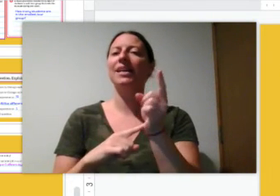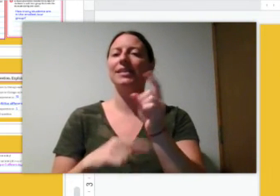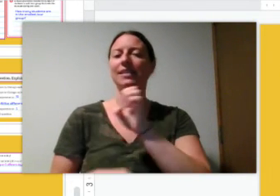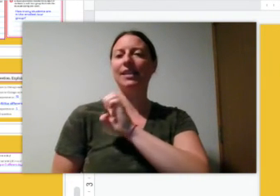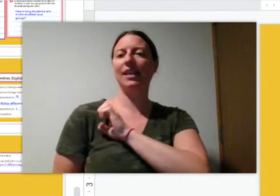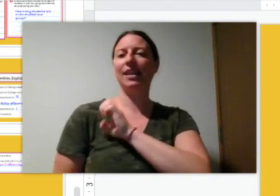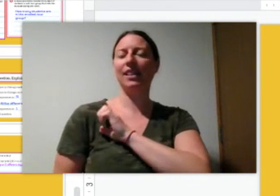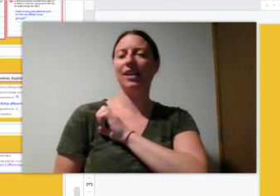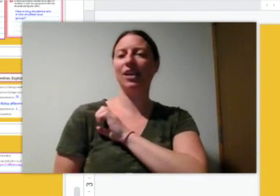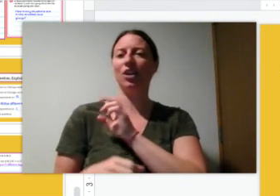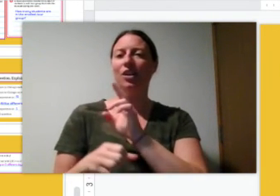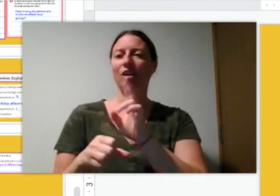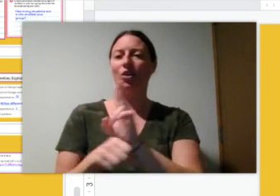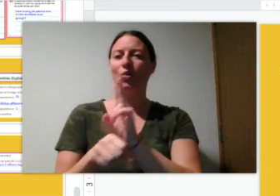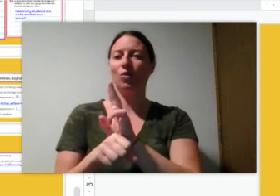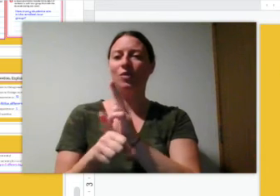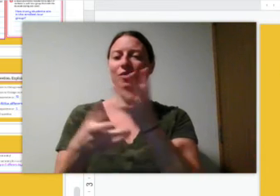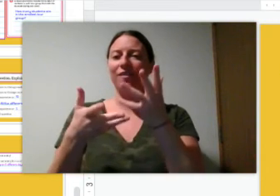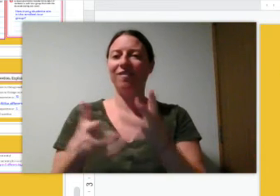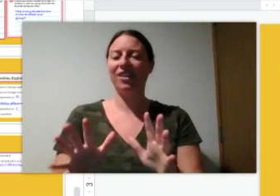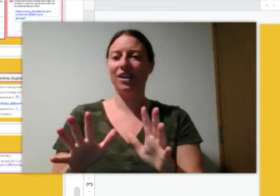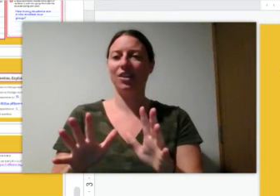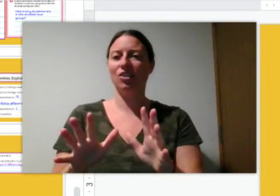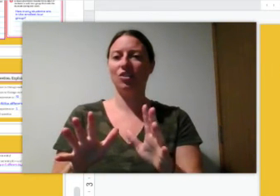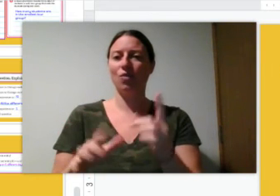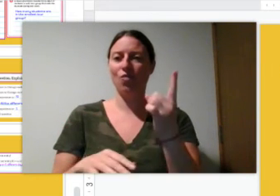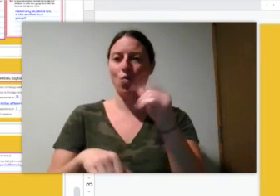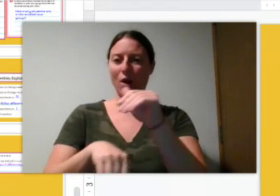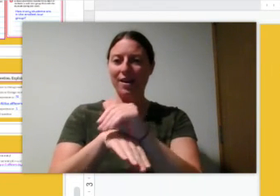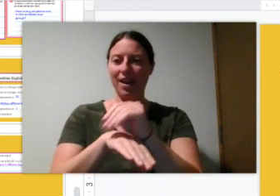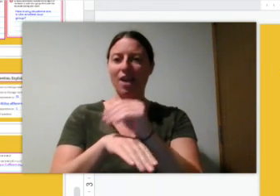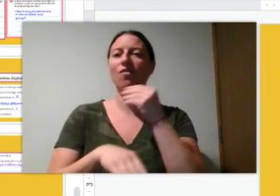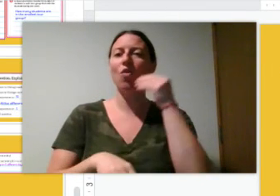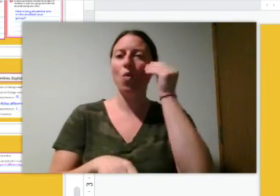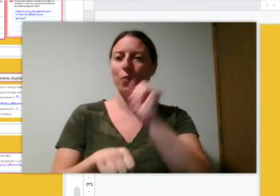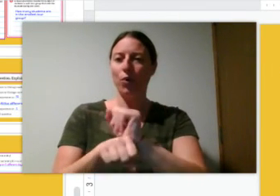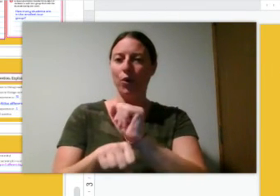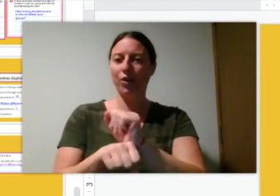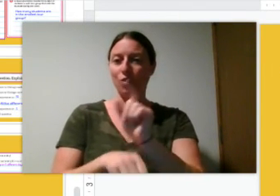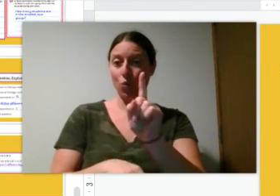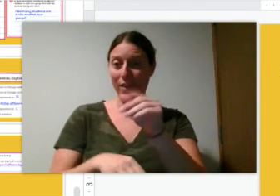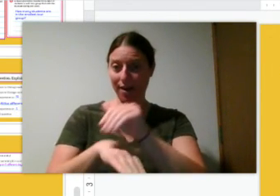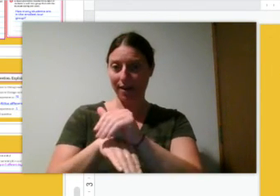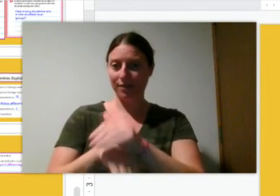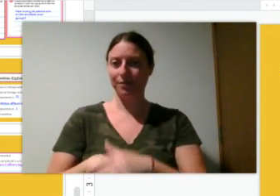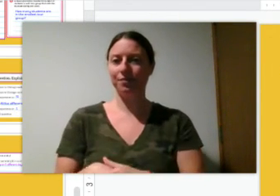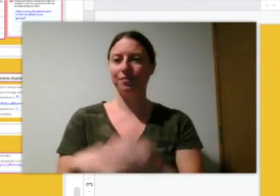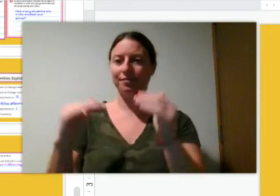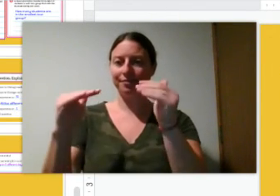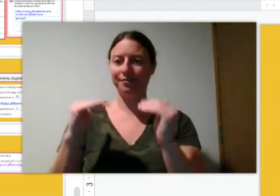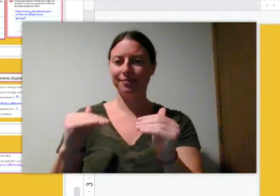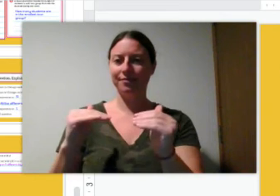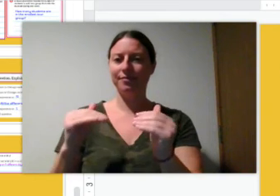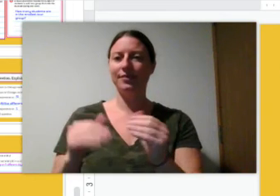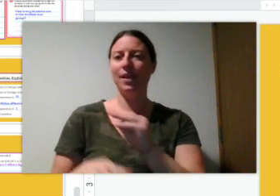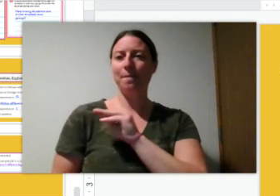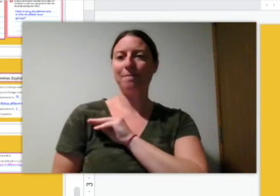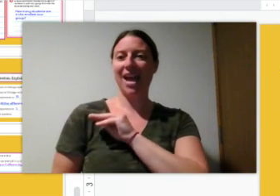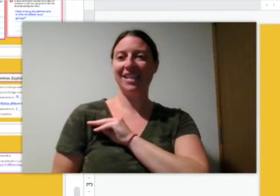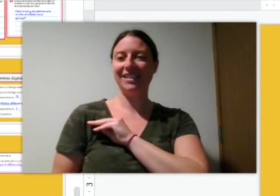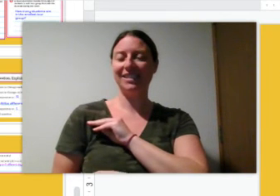take to complete his homework last night? So just one night. How many minutes did it take Madison to complete her homework